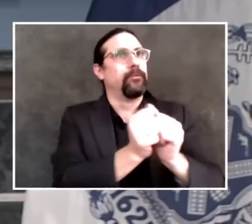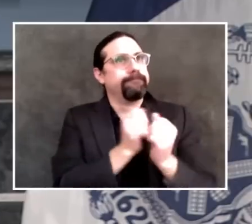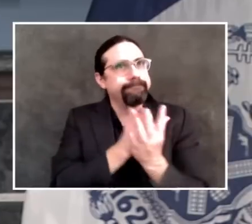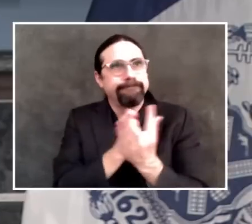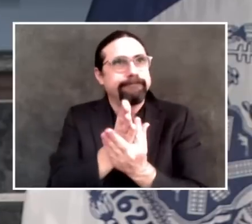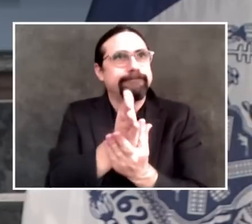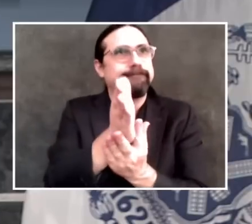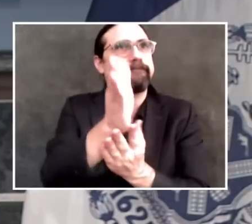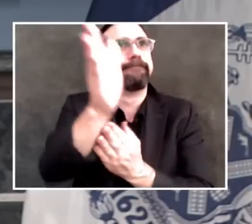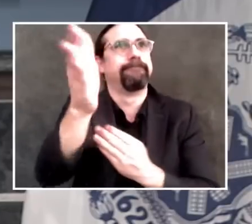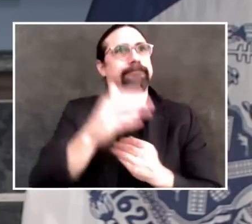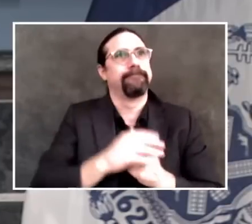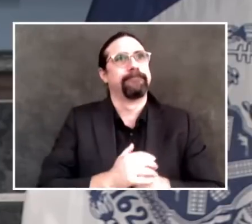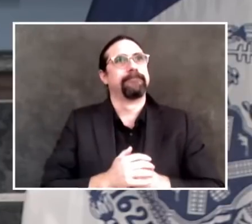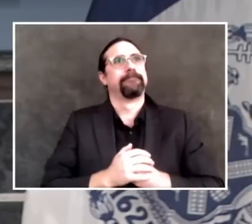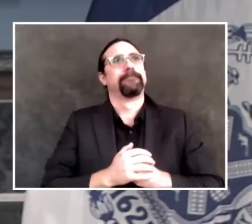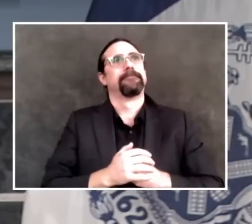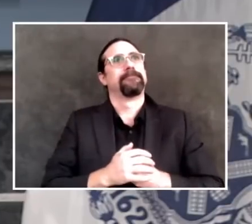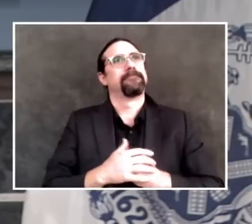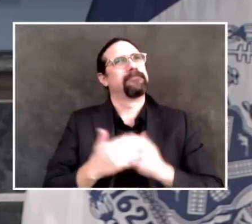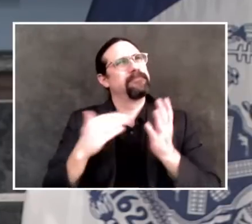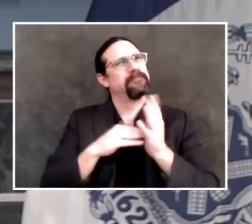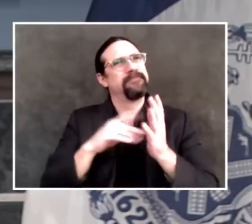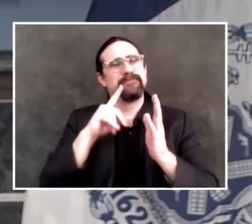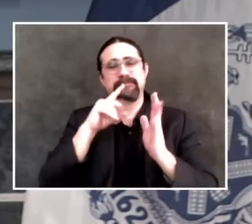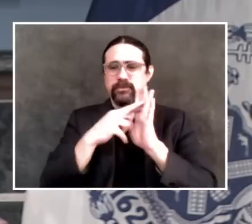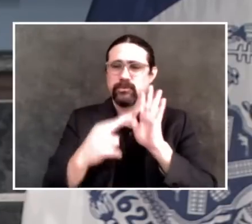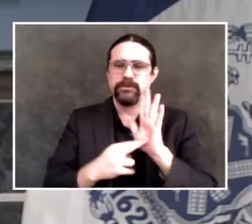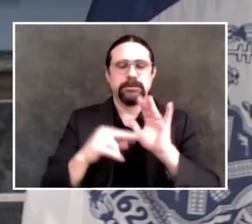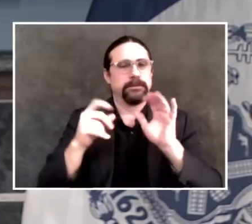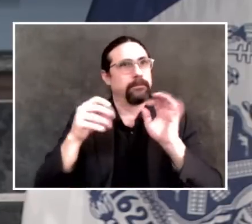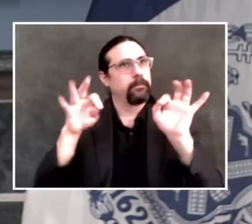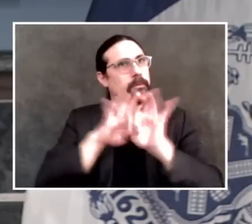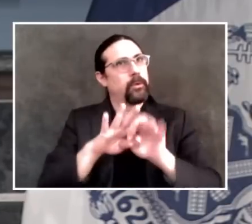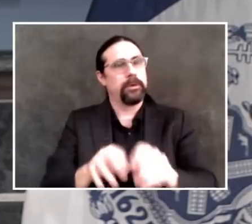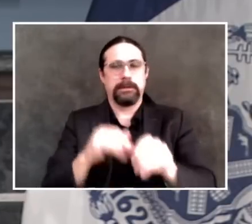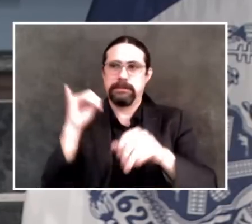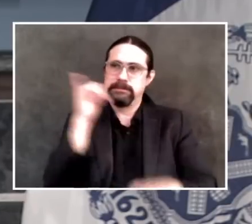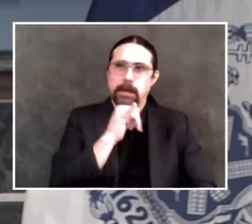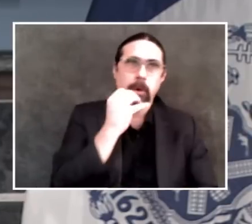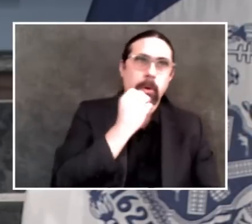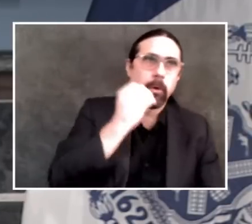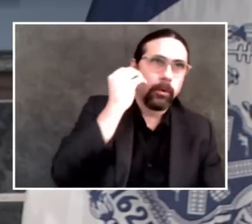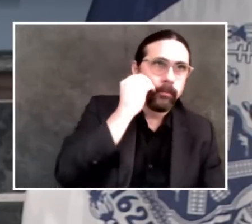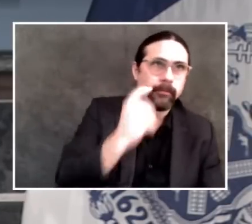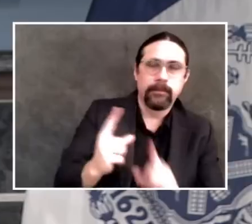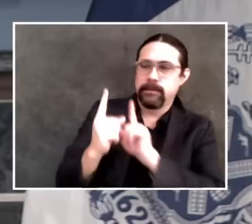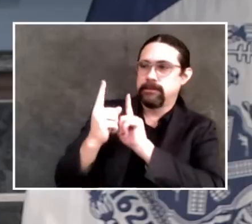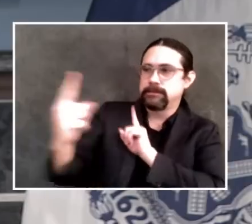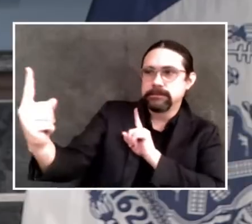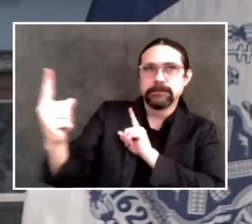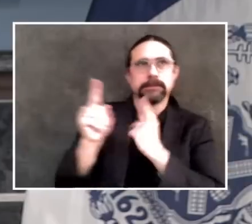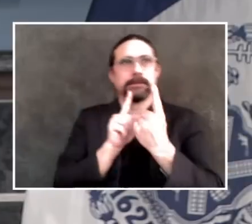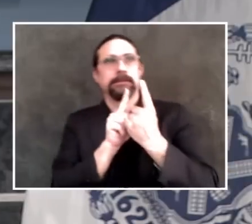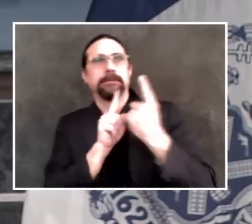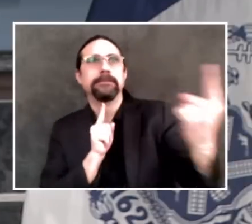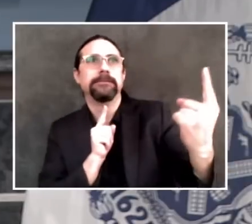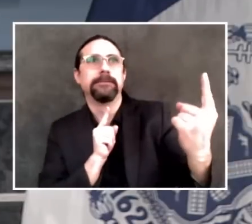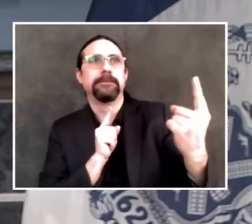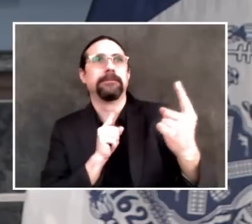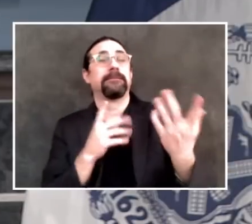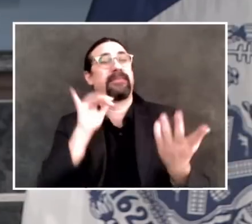transmission to another person. If 8.6 million people do that in unison, the whole trajectory